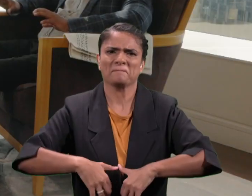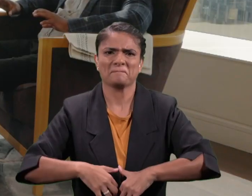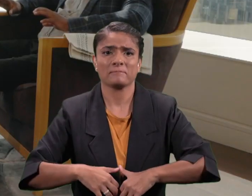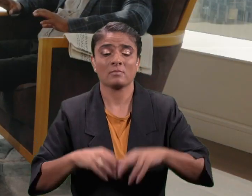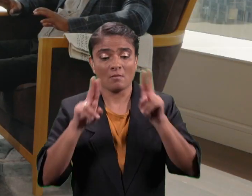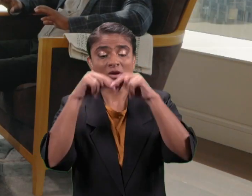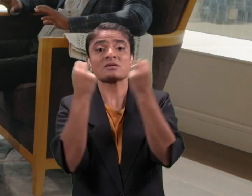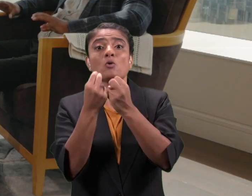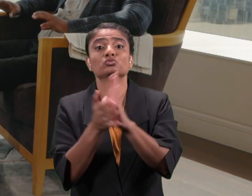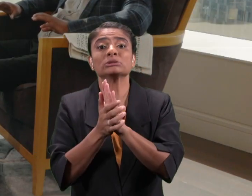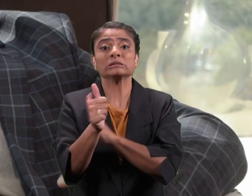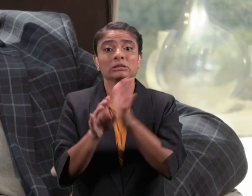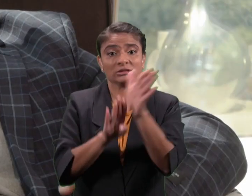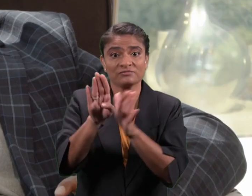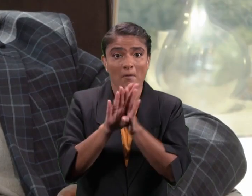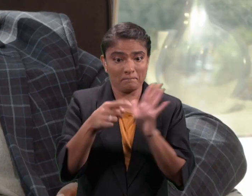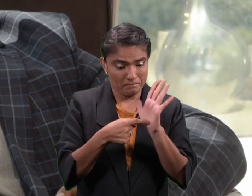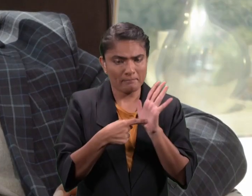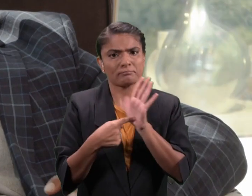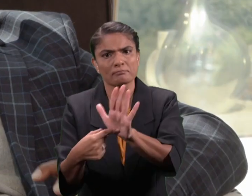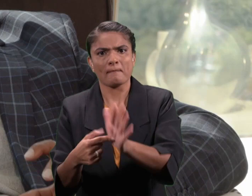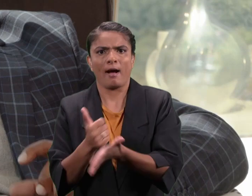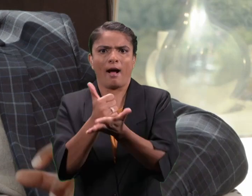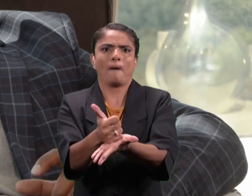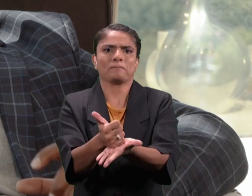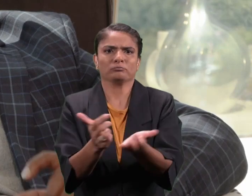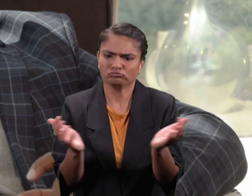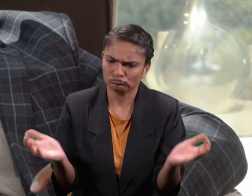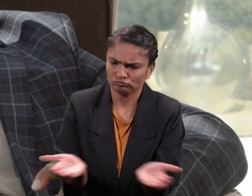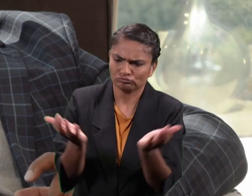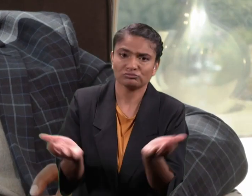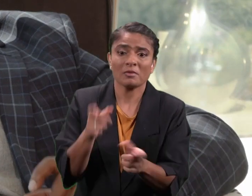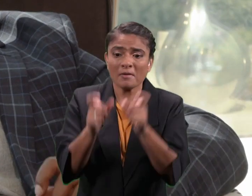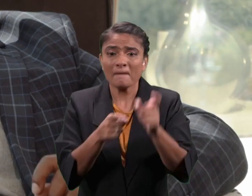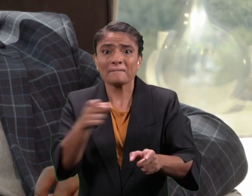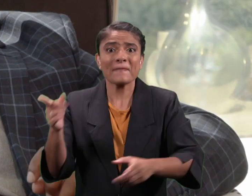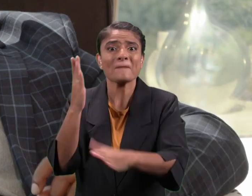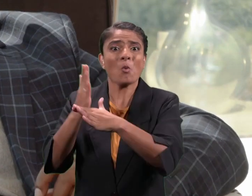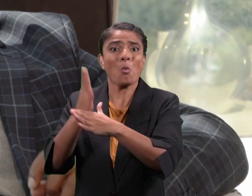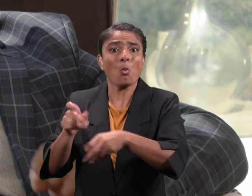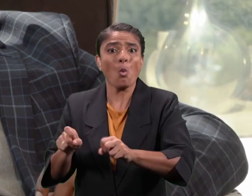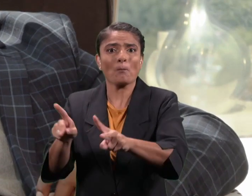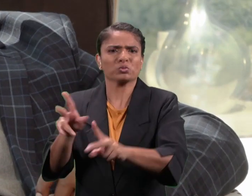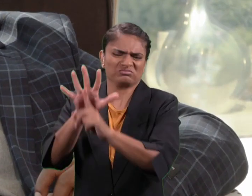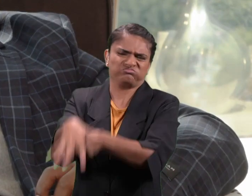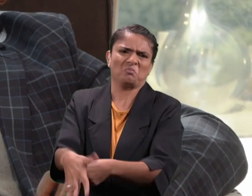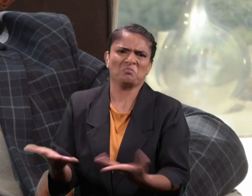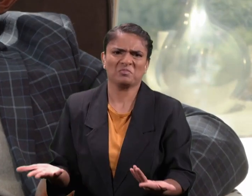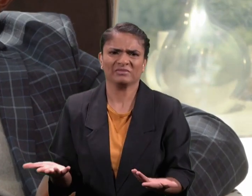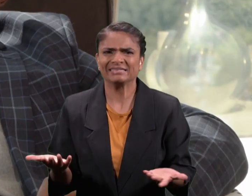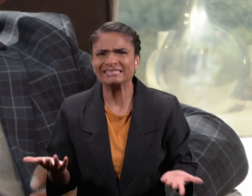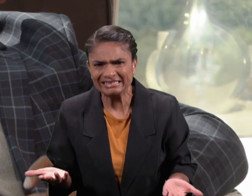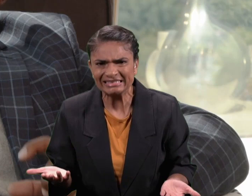Skills Development Plan of the country. It also defeats the career aspirations and